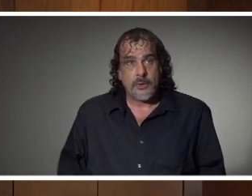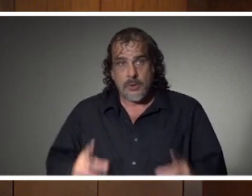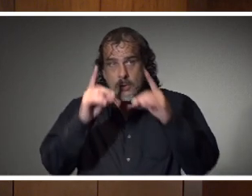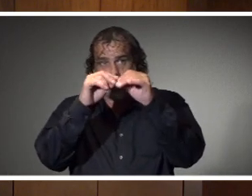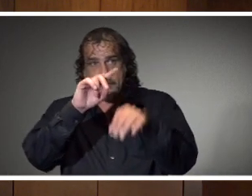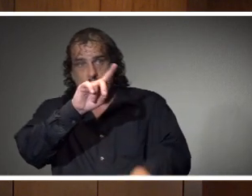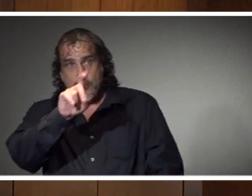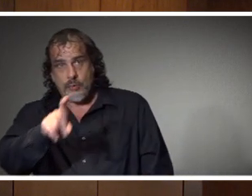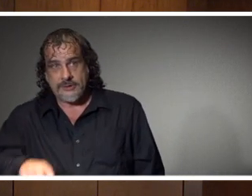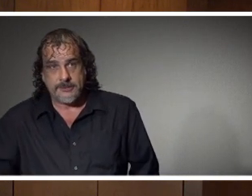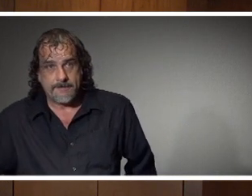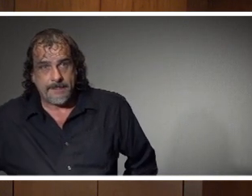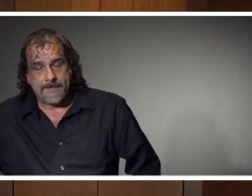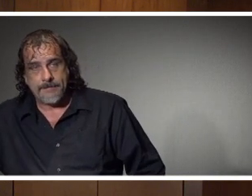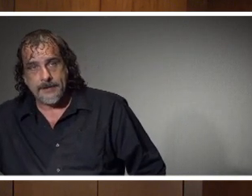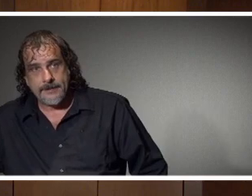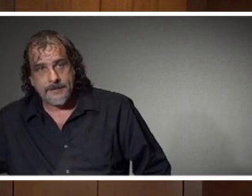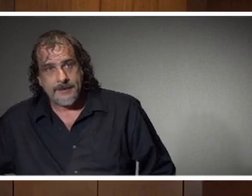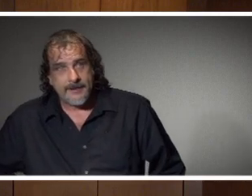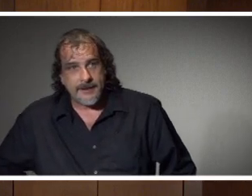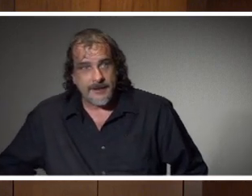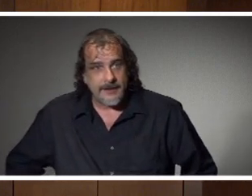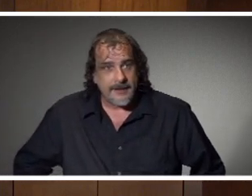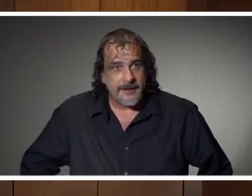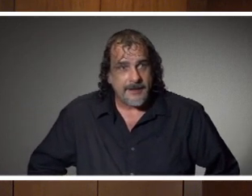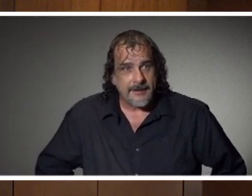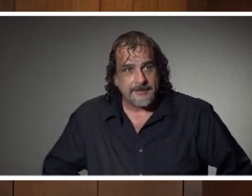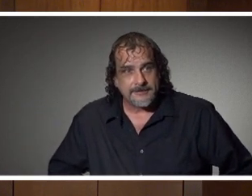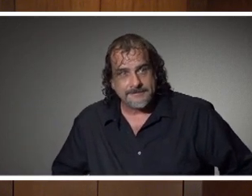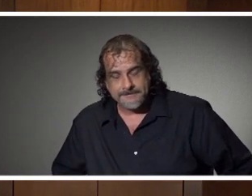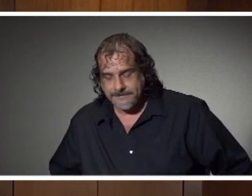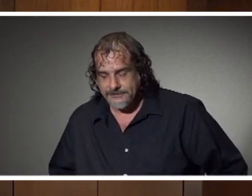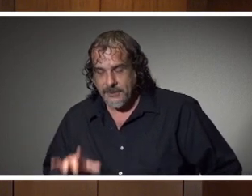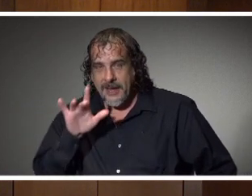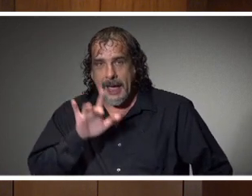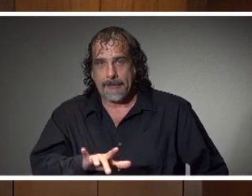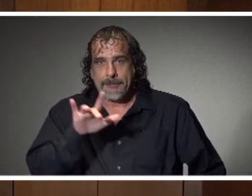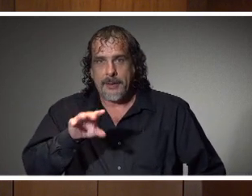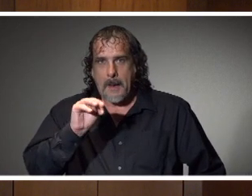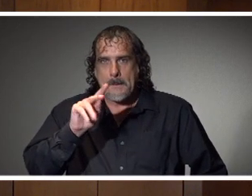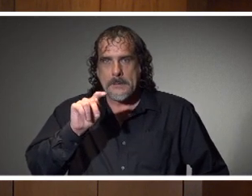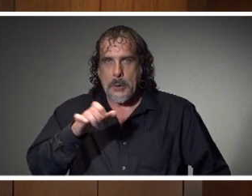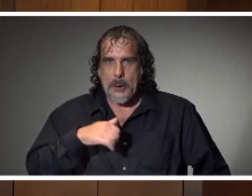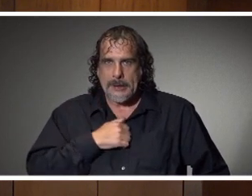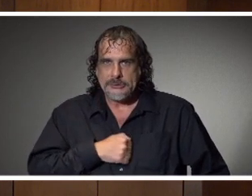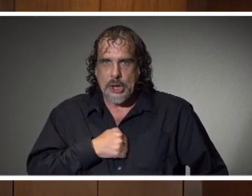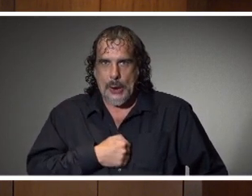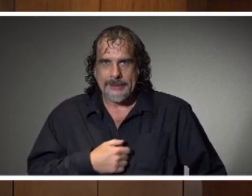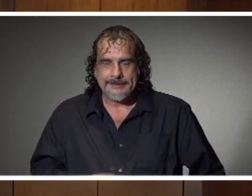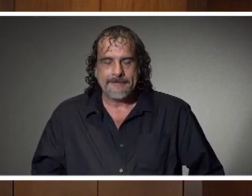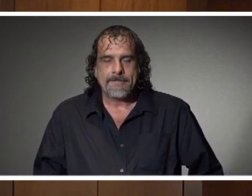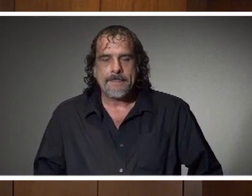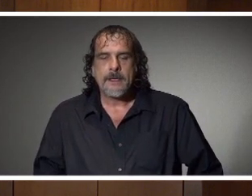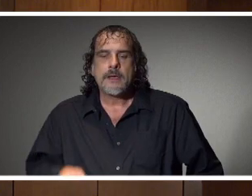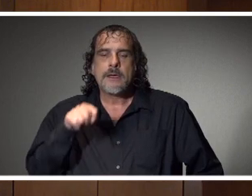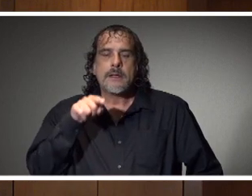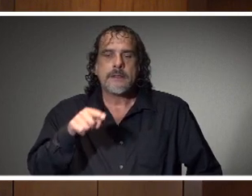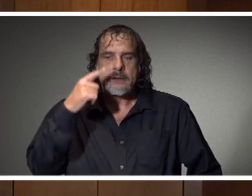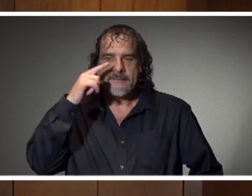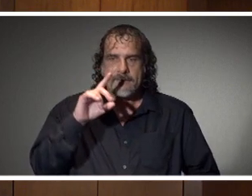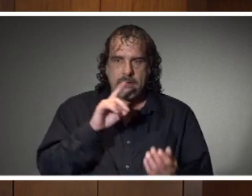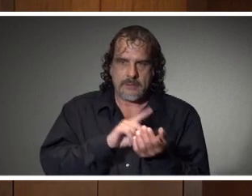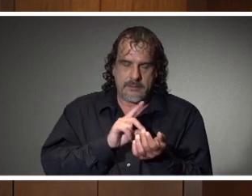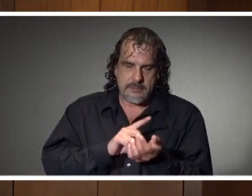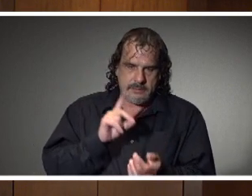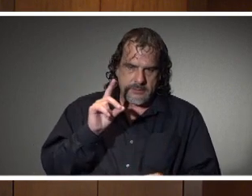her. Okay, I got that mute button this time. Thank you. I'm sorry. This is for Dr.